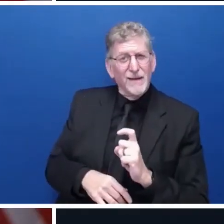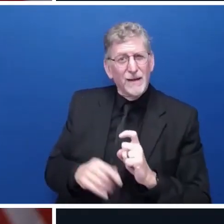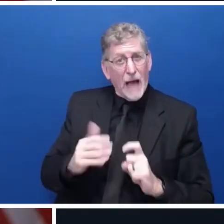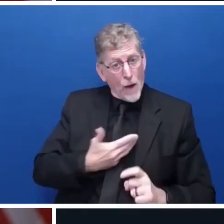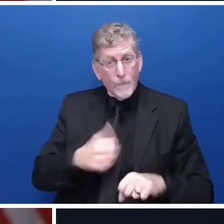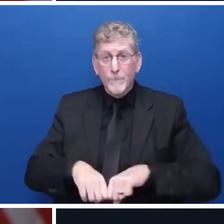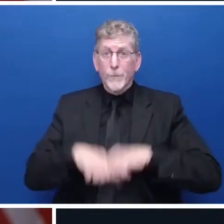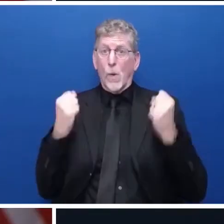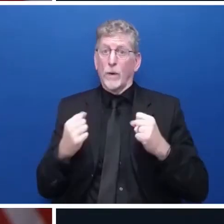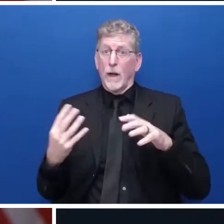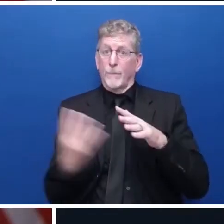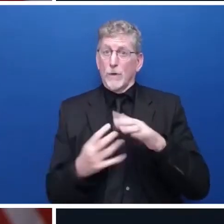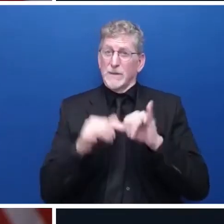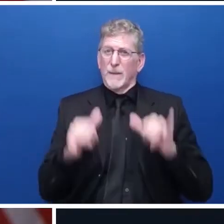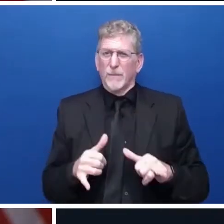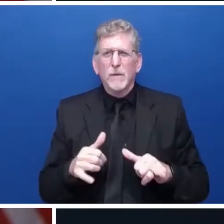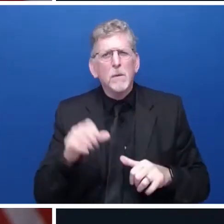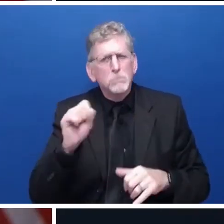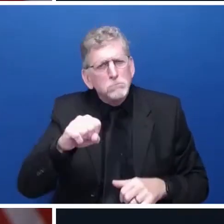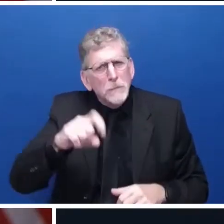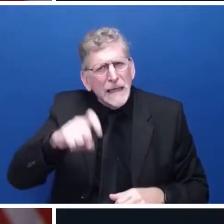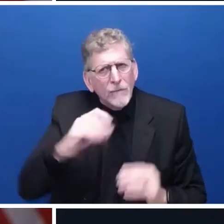communities.